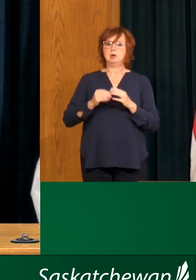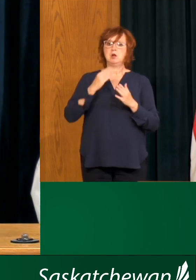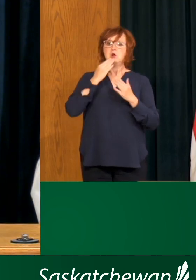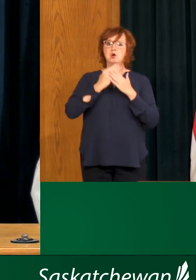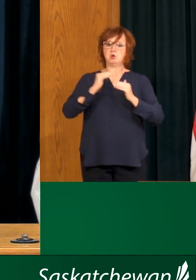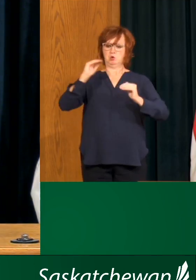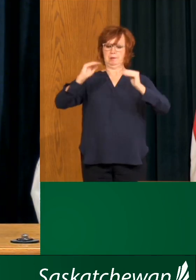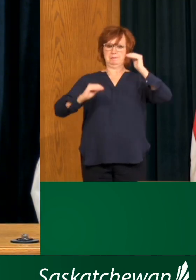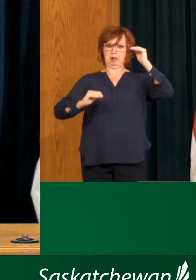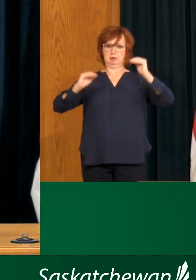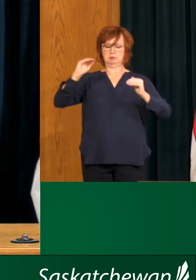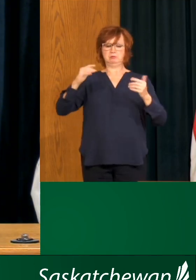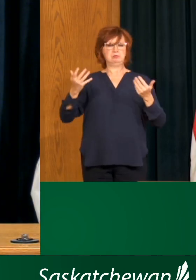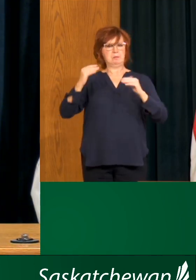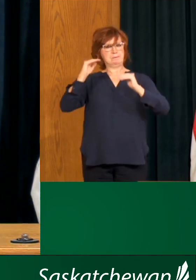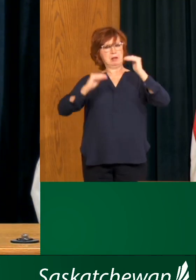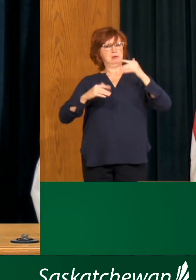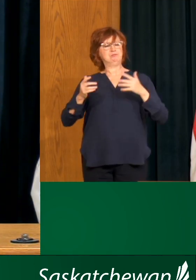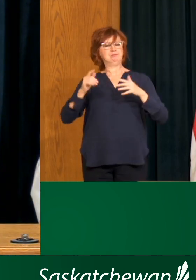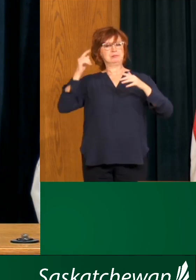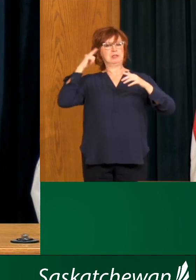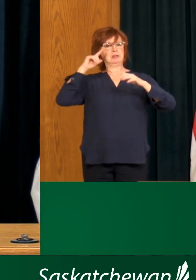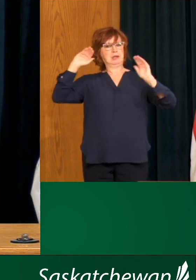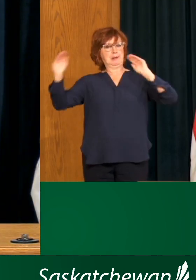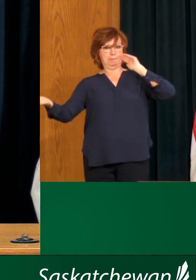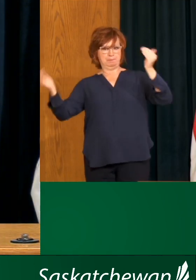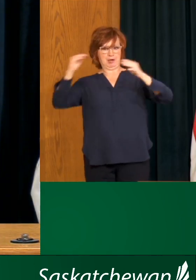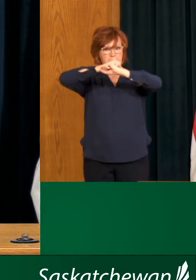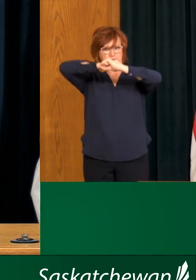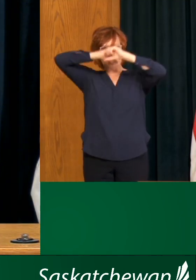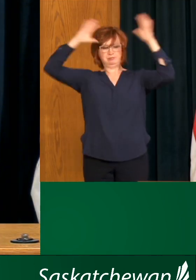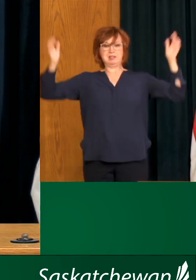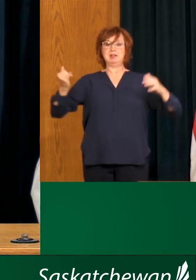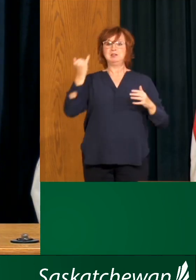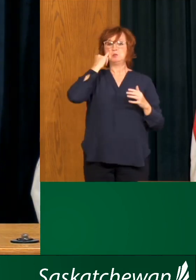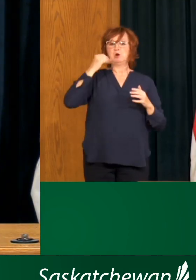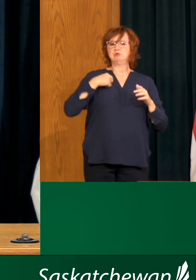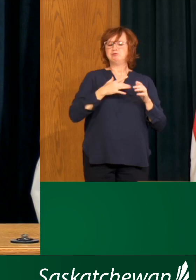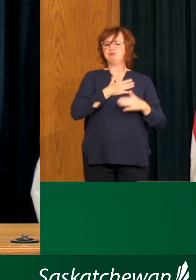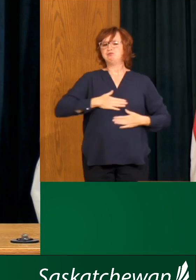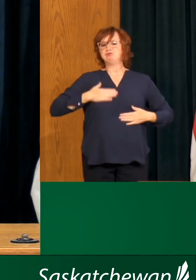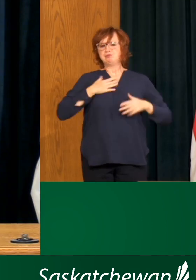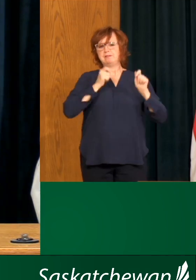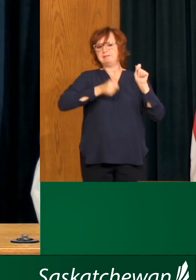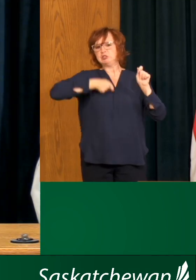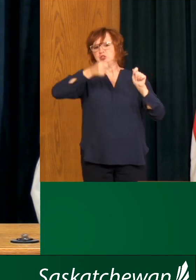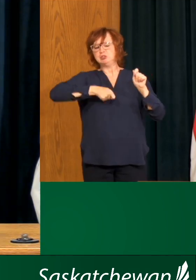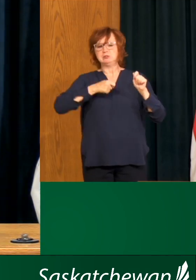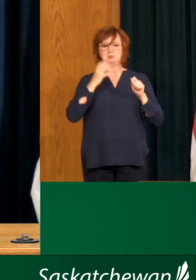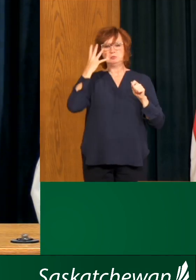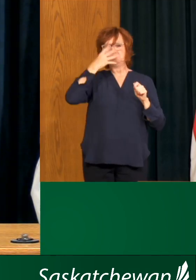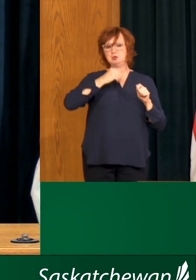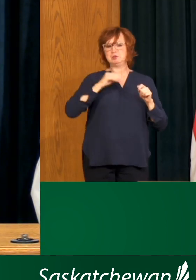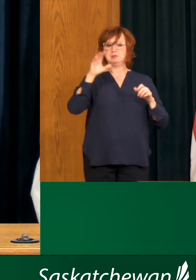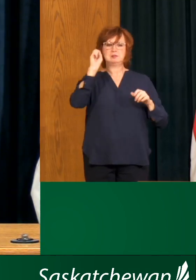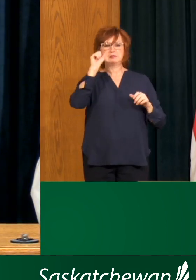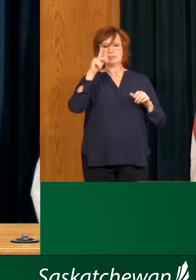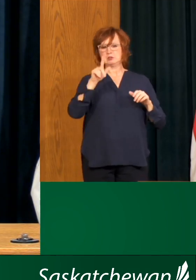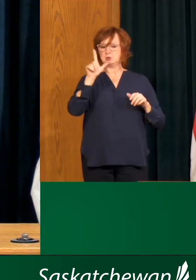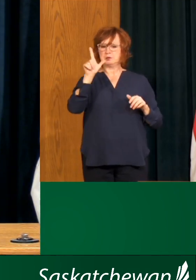I look at it this way. When I go out fishing or on one of our beautiful lakes in Saskatchewan, I've